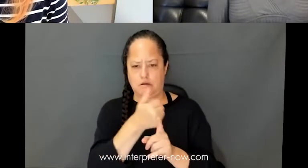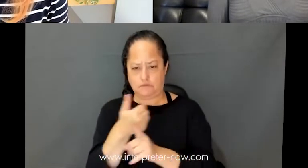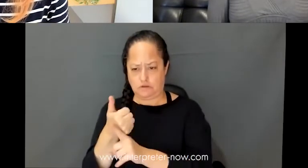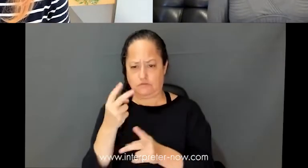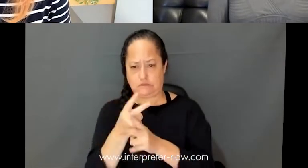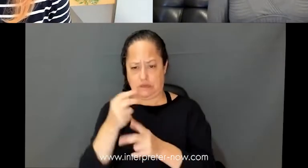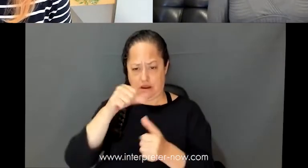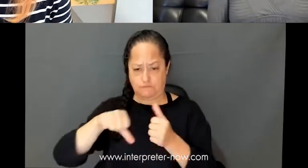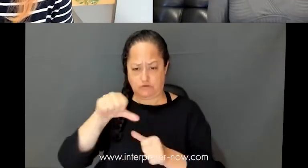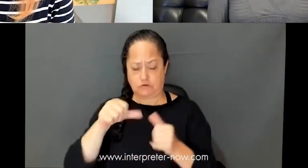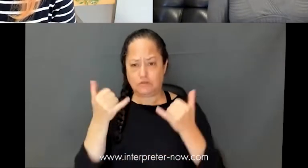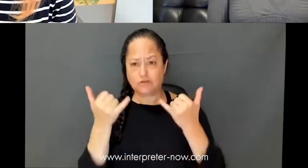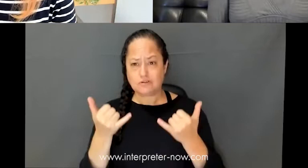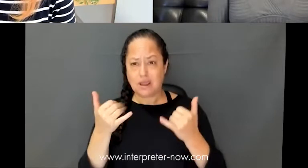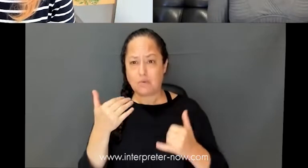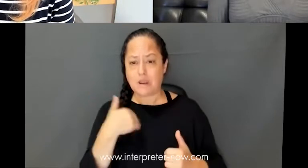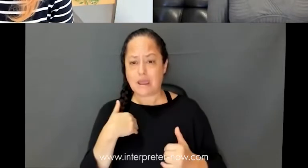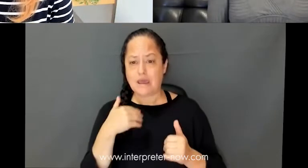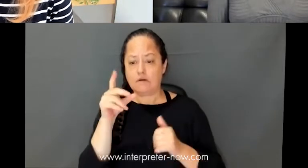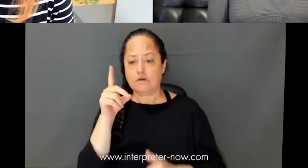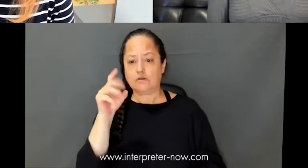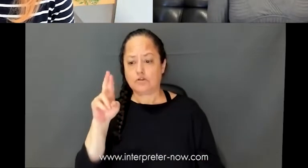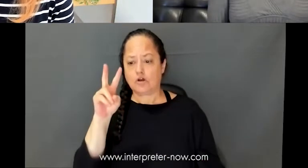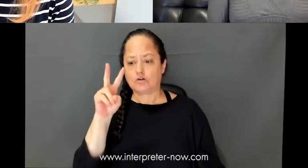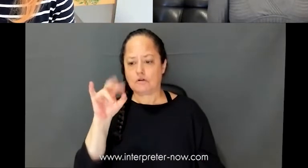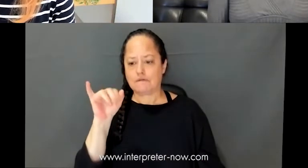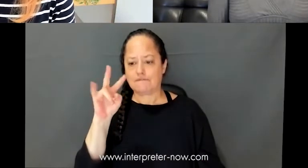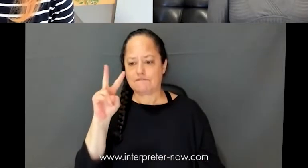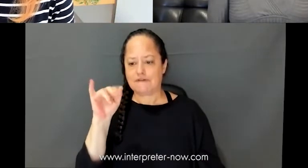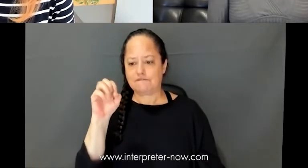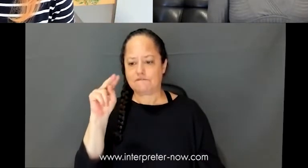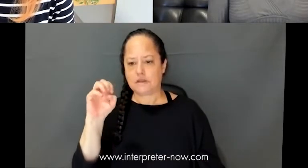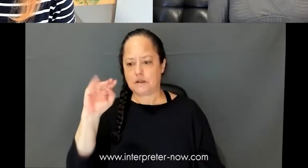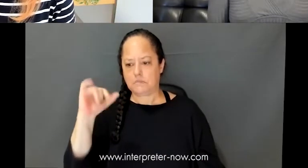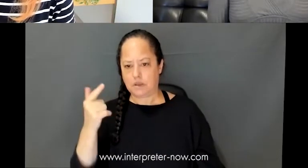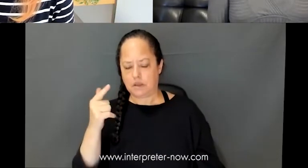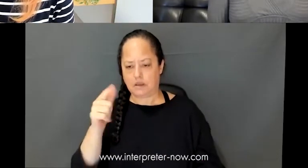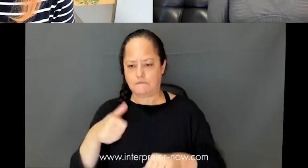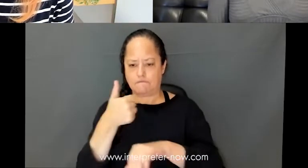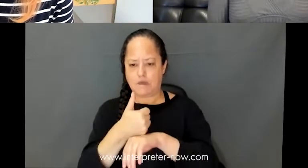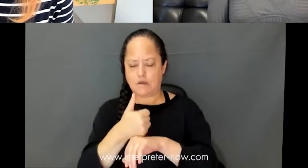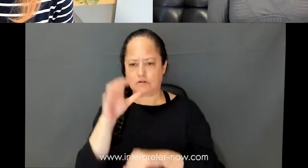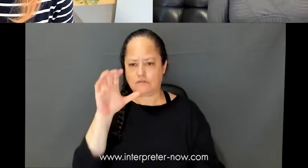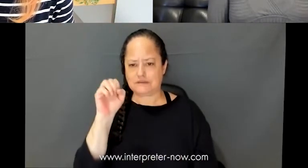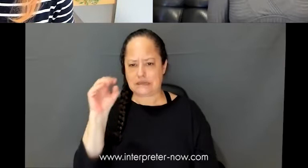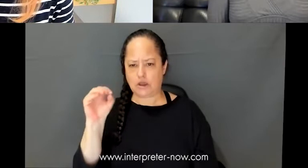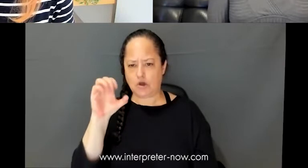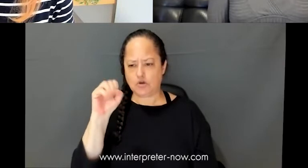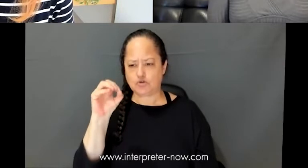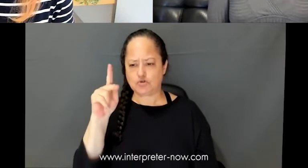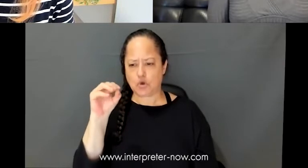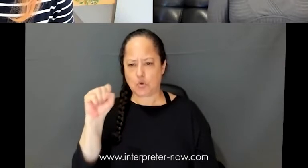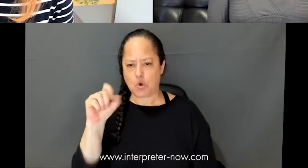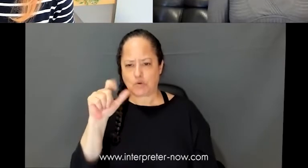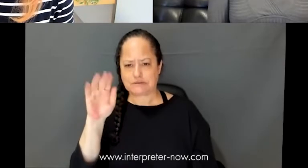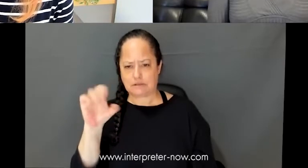So today we have with us Dr. Vivienne Ming, founder and CEO of Socos Labs, and we will be discussing her new research on trust